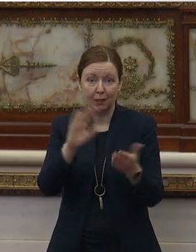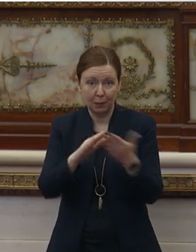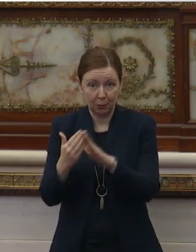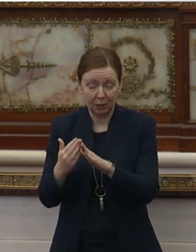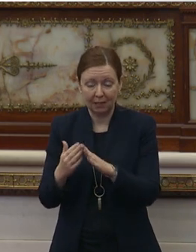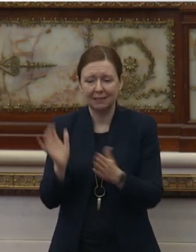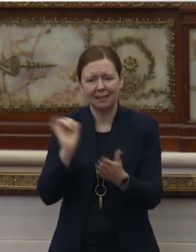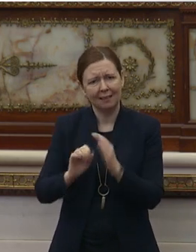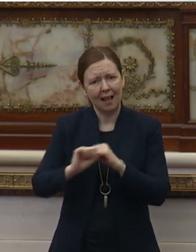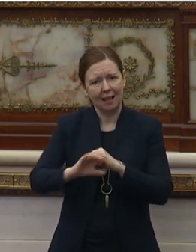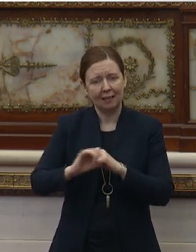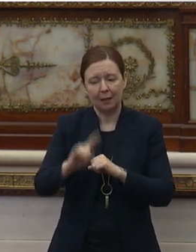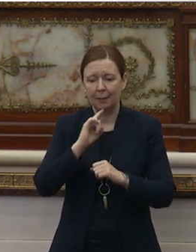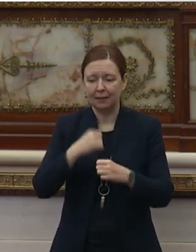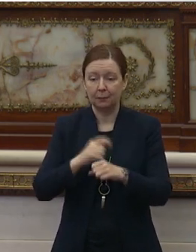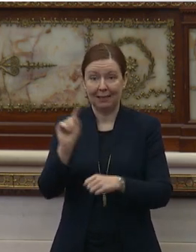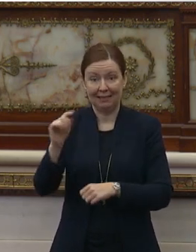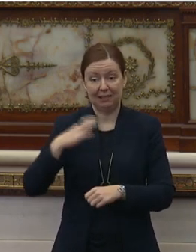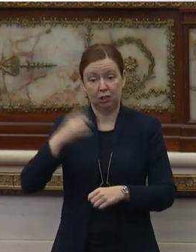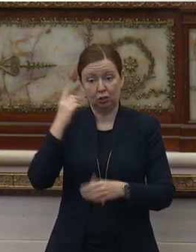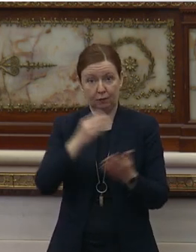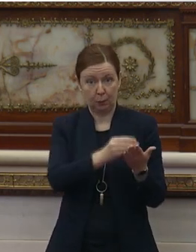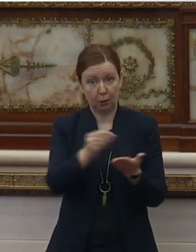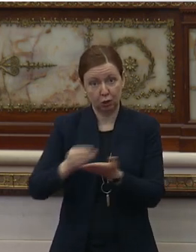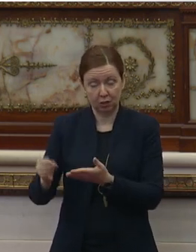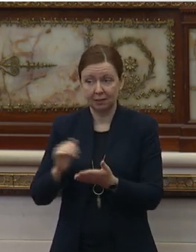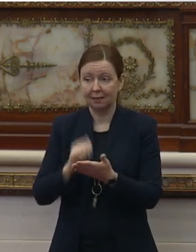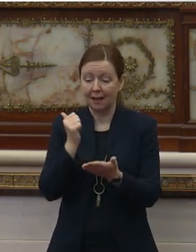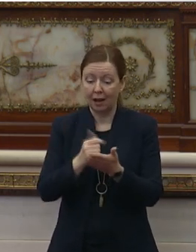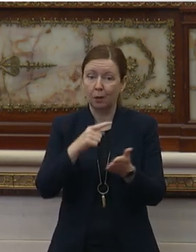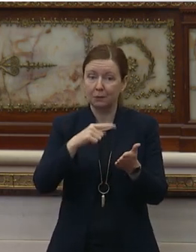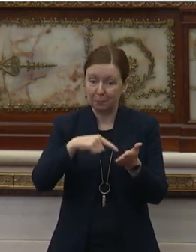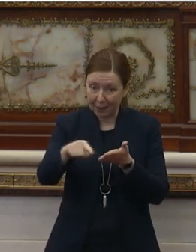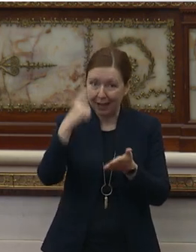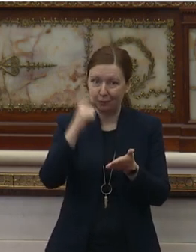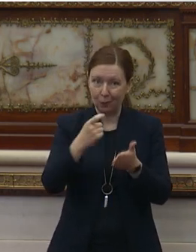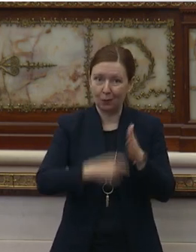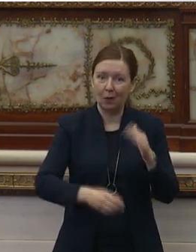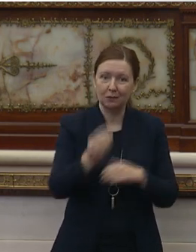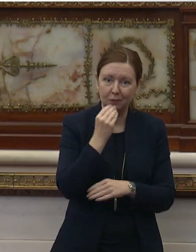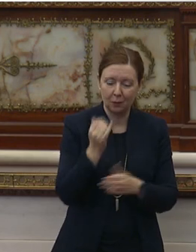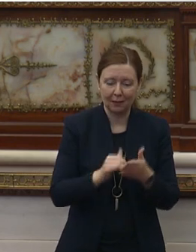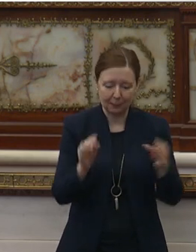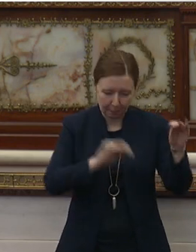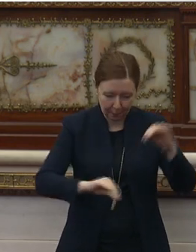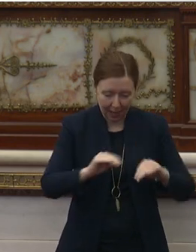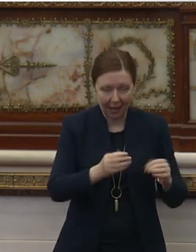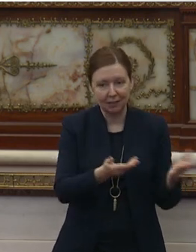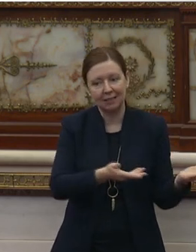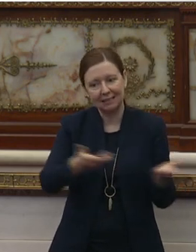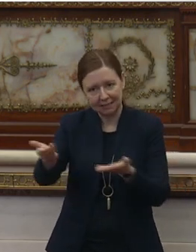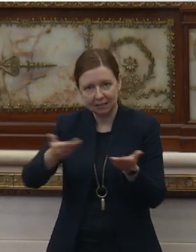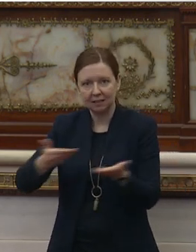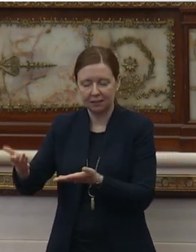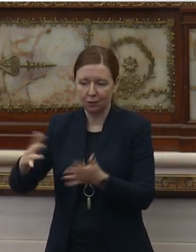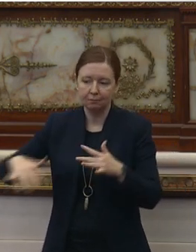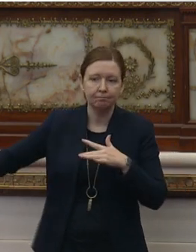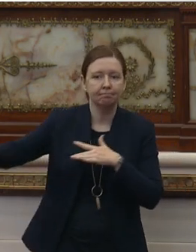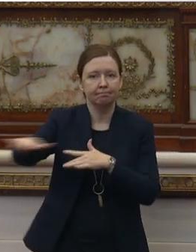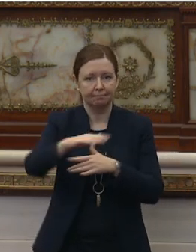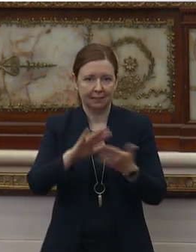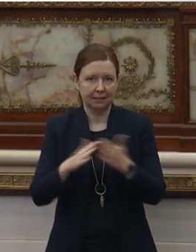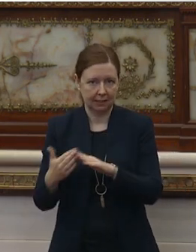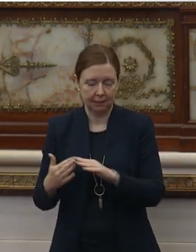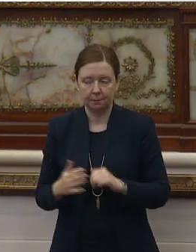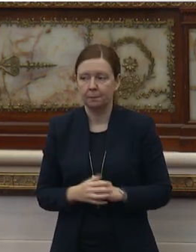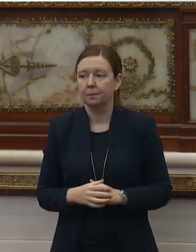Philly campaign has created a t-shirt for purchase that helps pay for the cost of the food that's packaged and delivered to the various locations all over